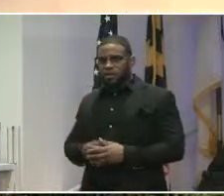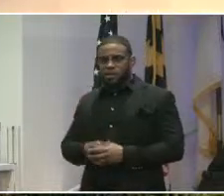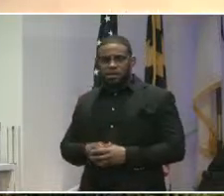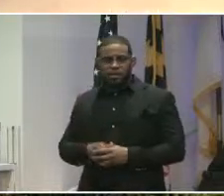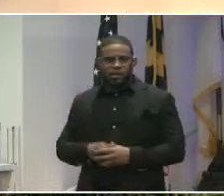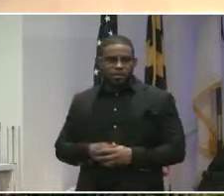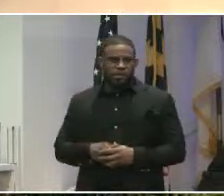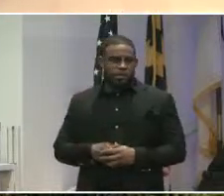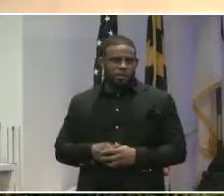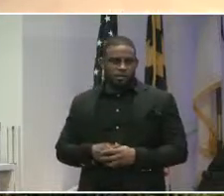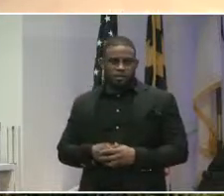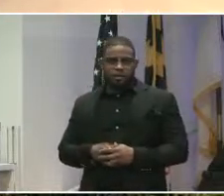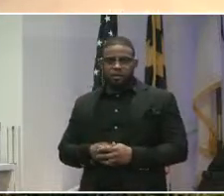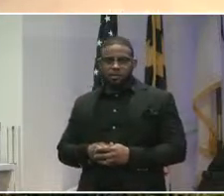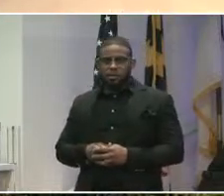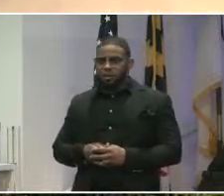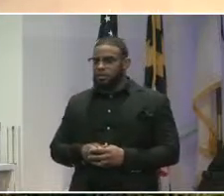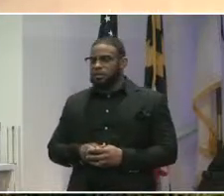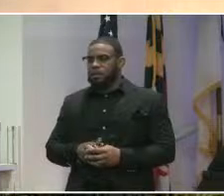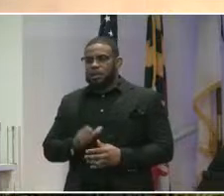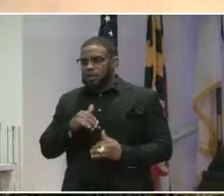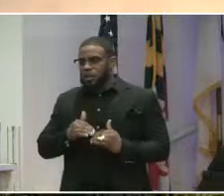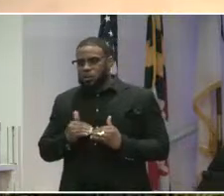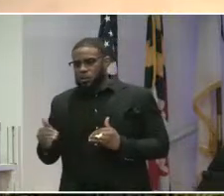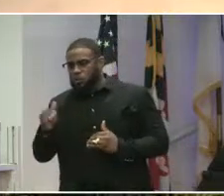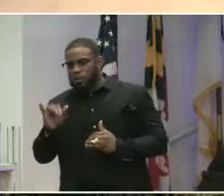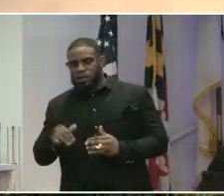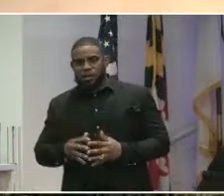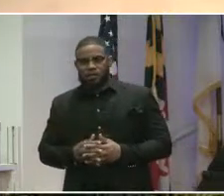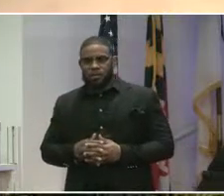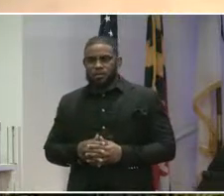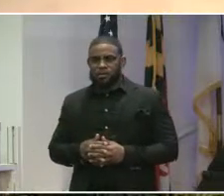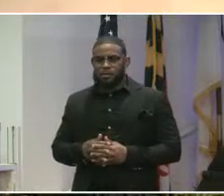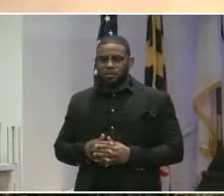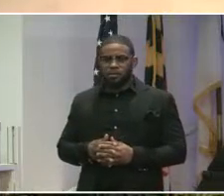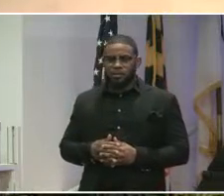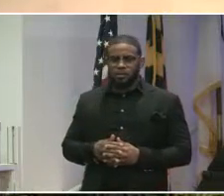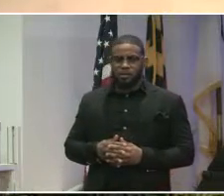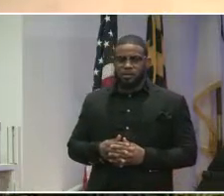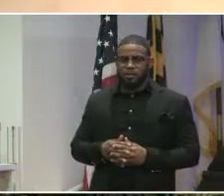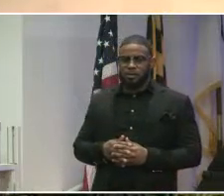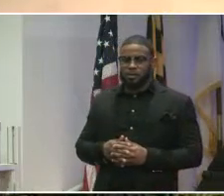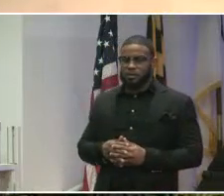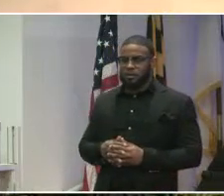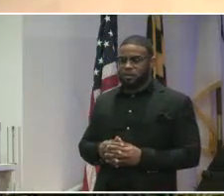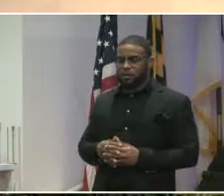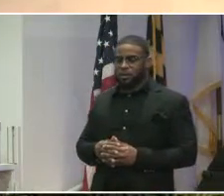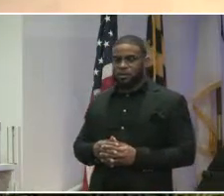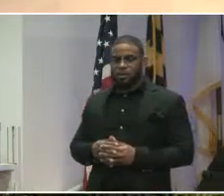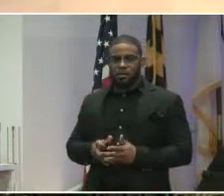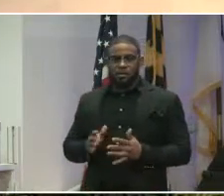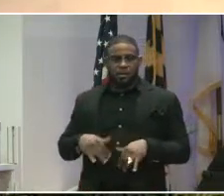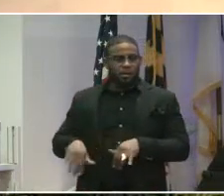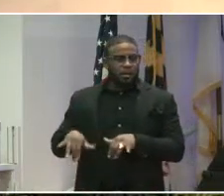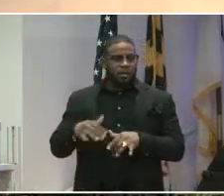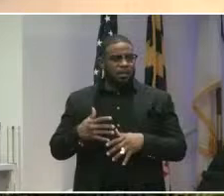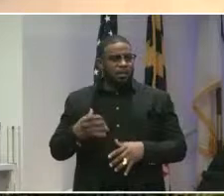And they didn't move past that. And they commonly